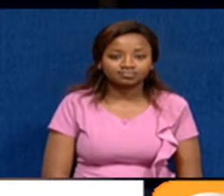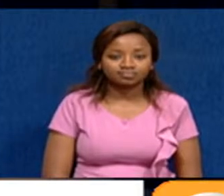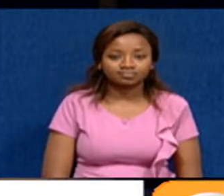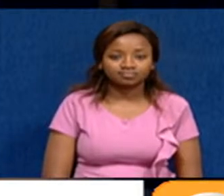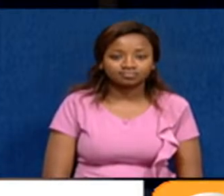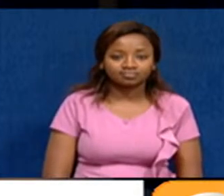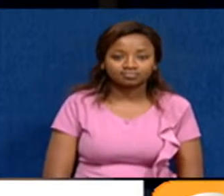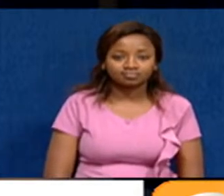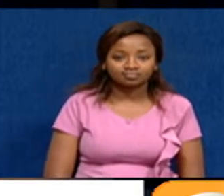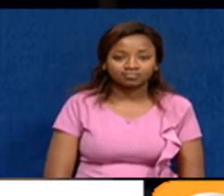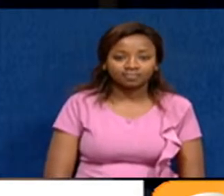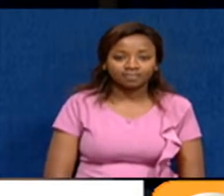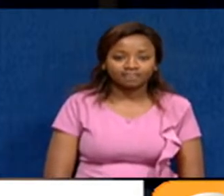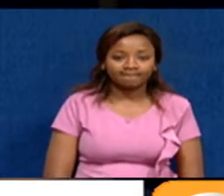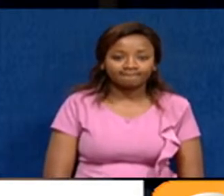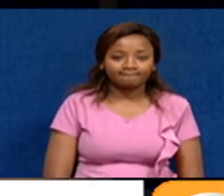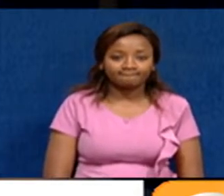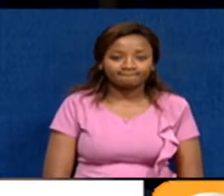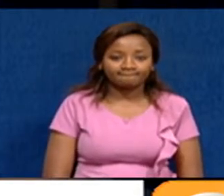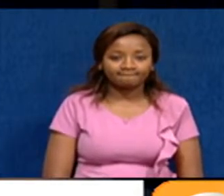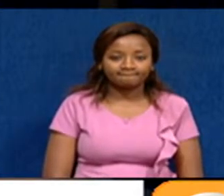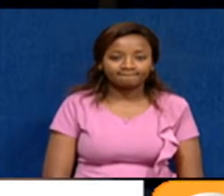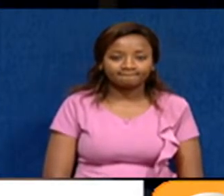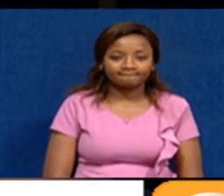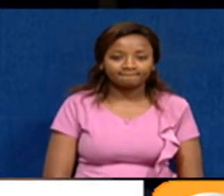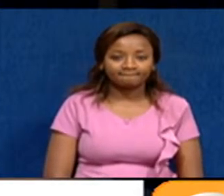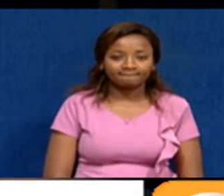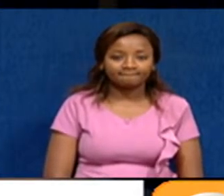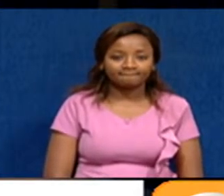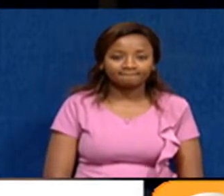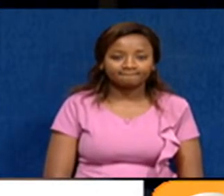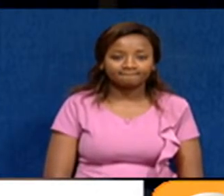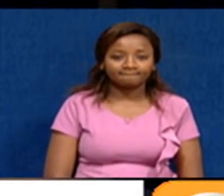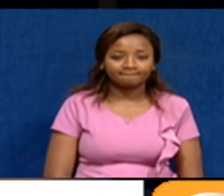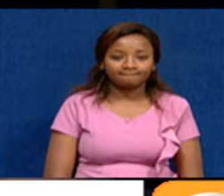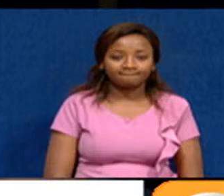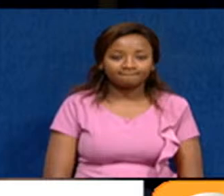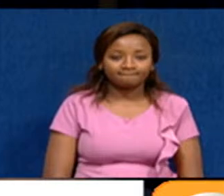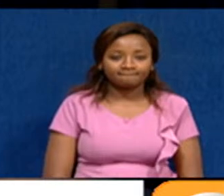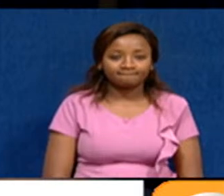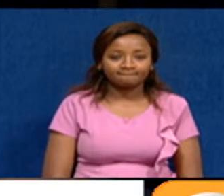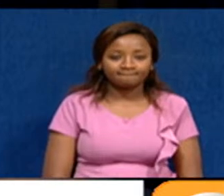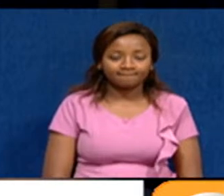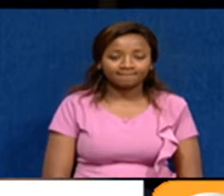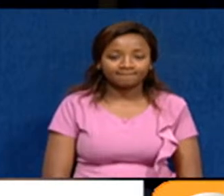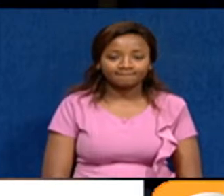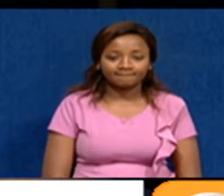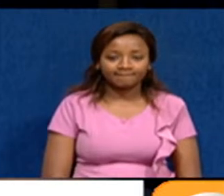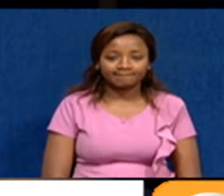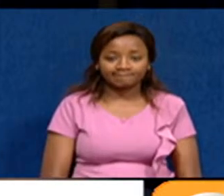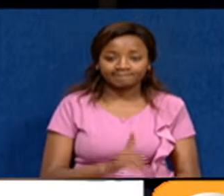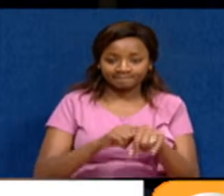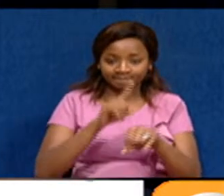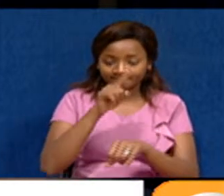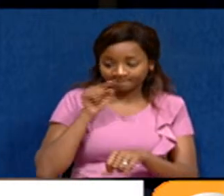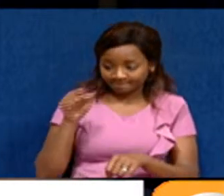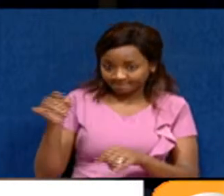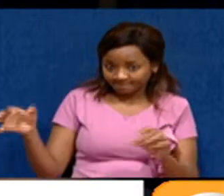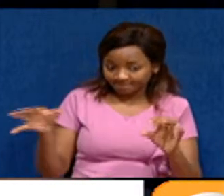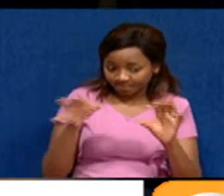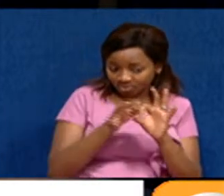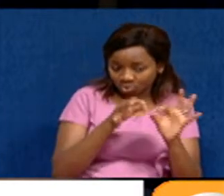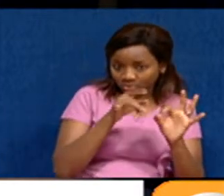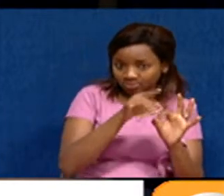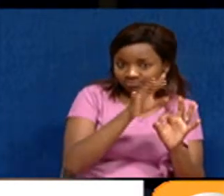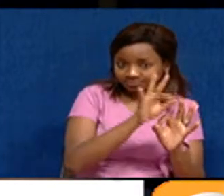of the requirements when a federation is being admitted